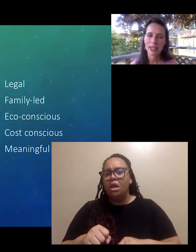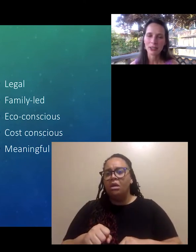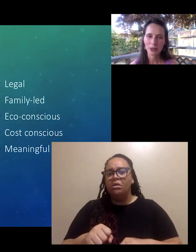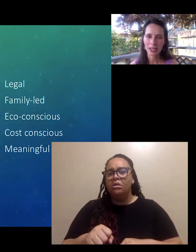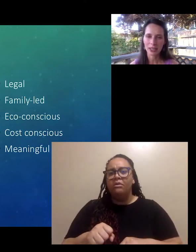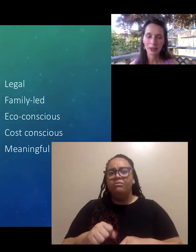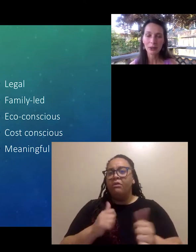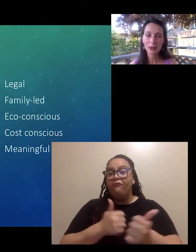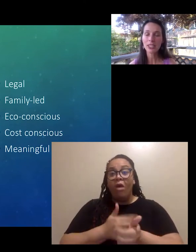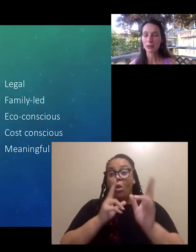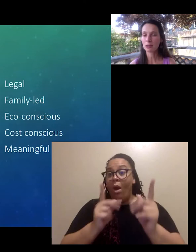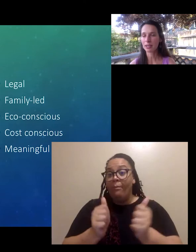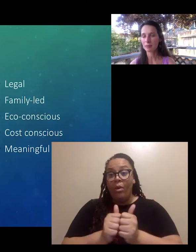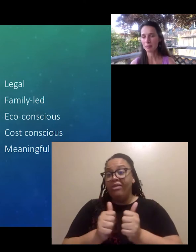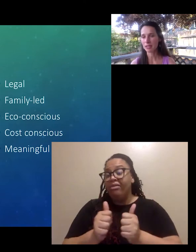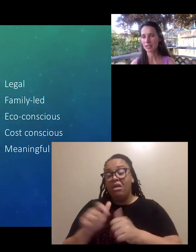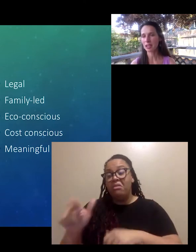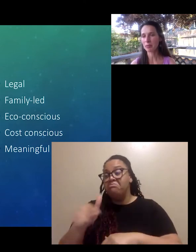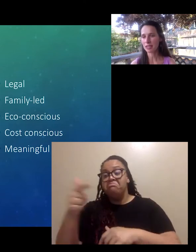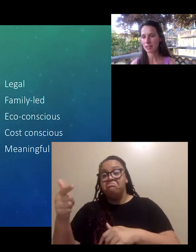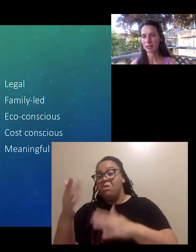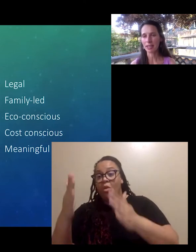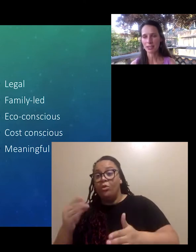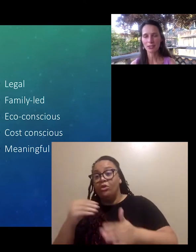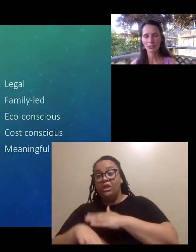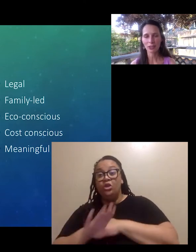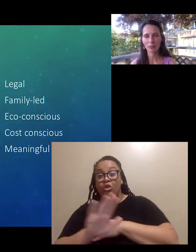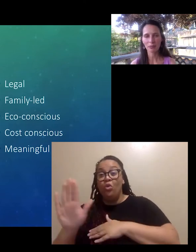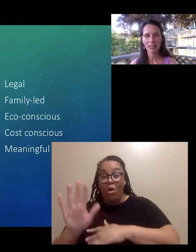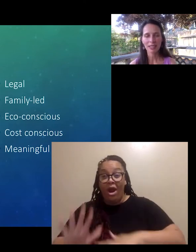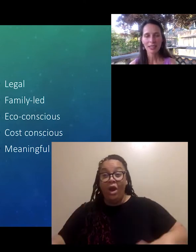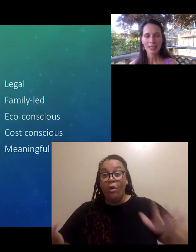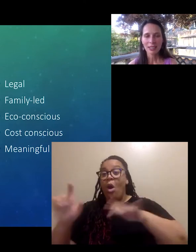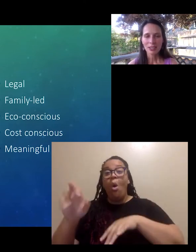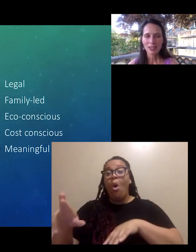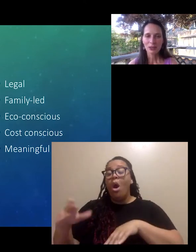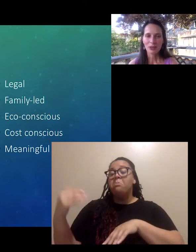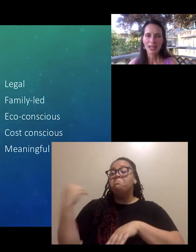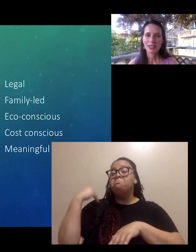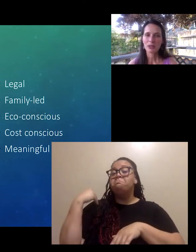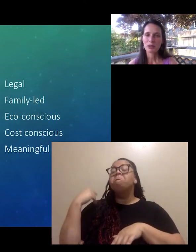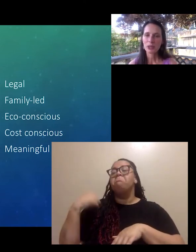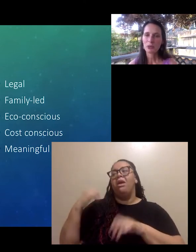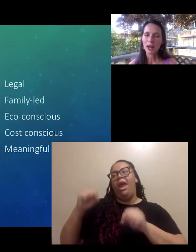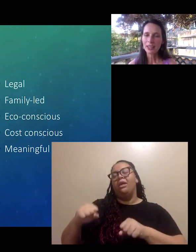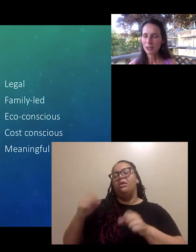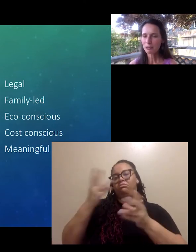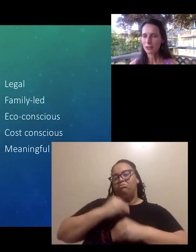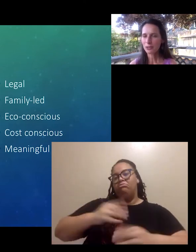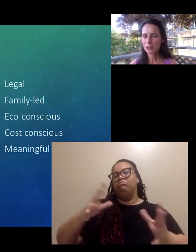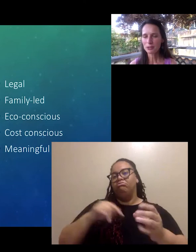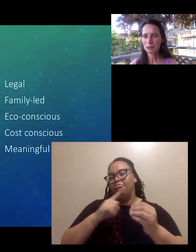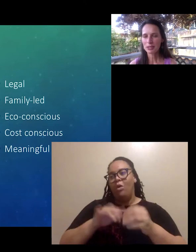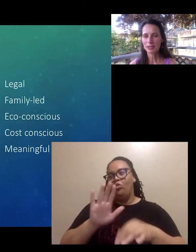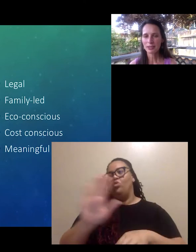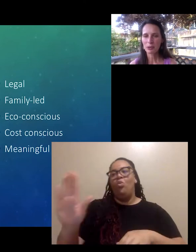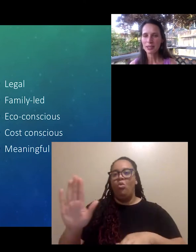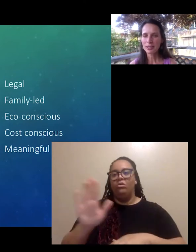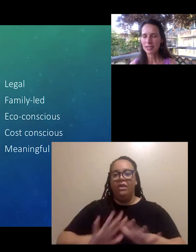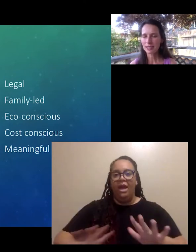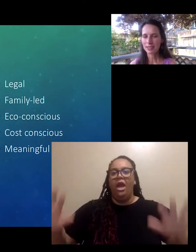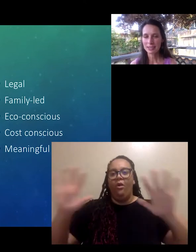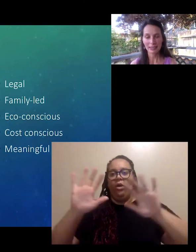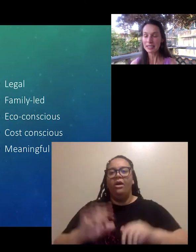uh, right in your area or reach out to me and I'm happy to help make some connections for you. So, uh, you know, why a home funeral? Well,